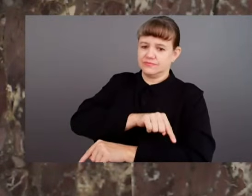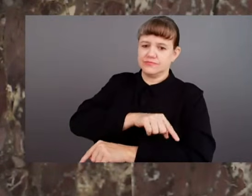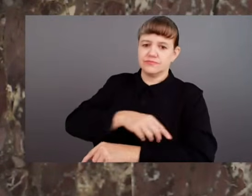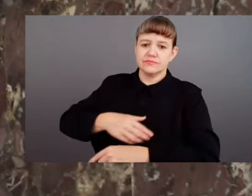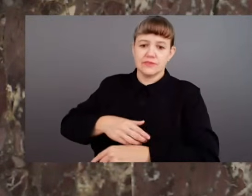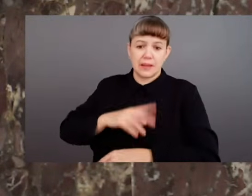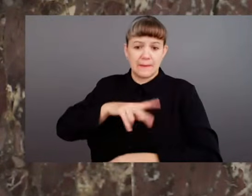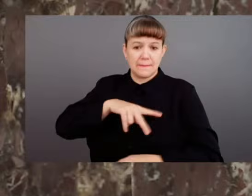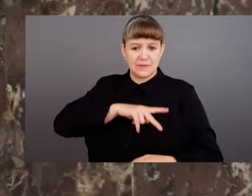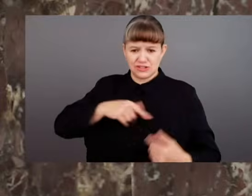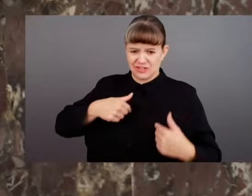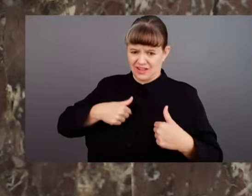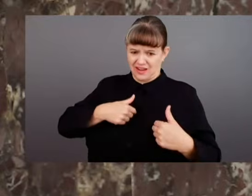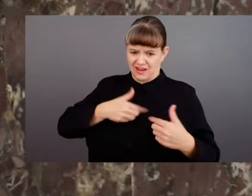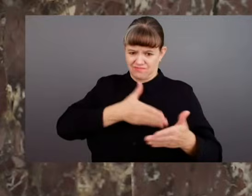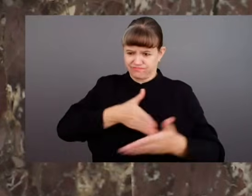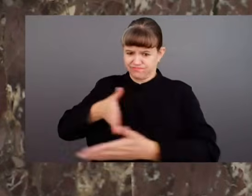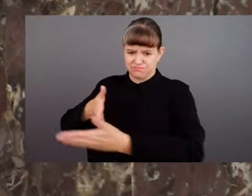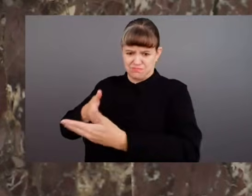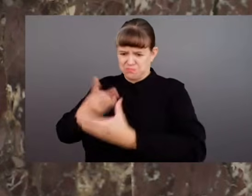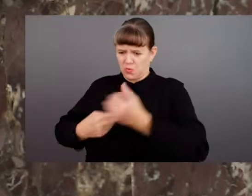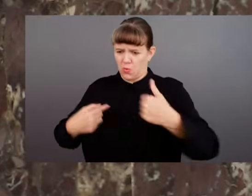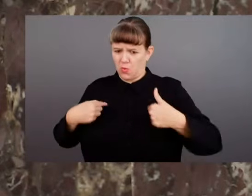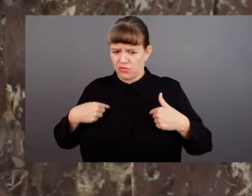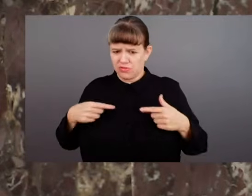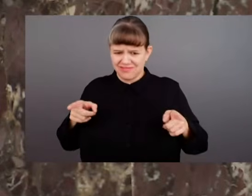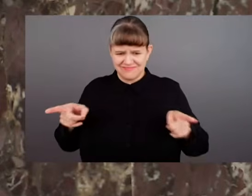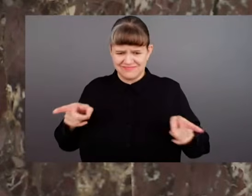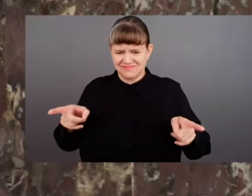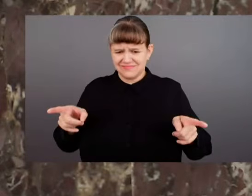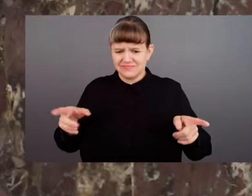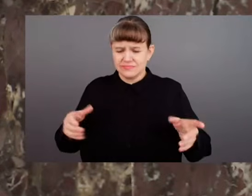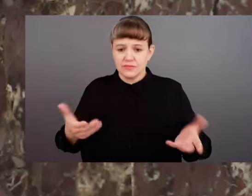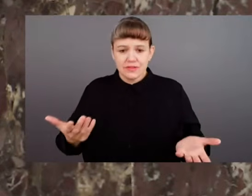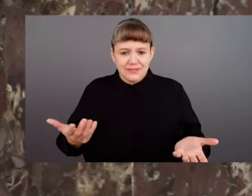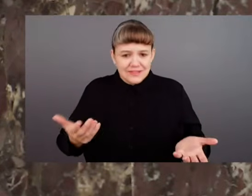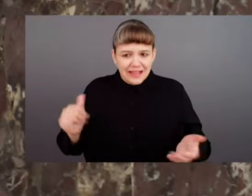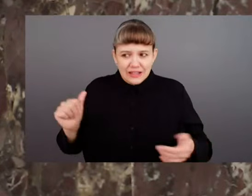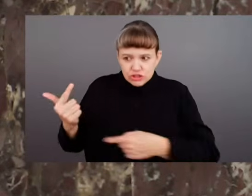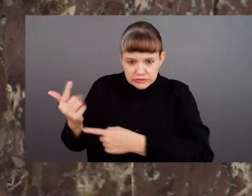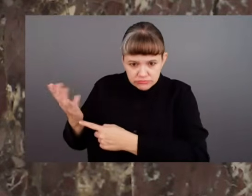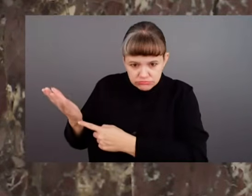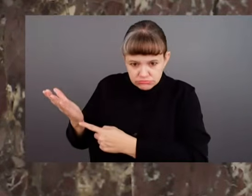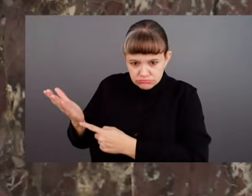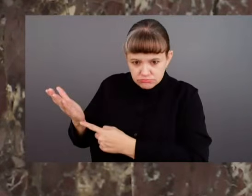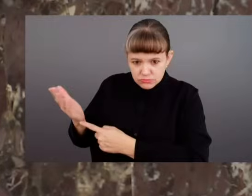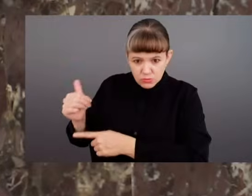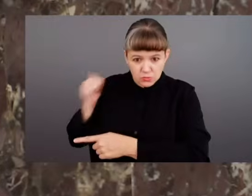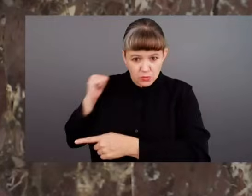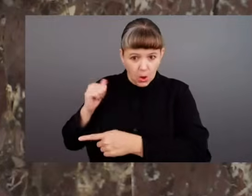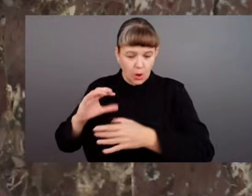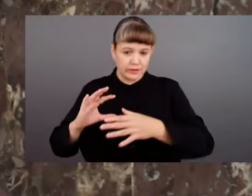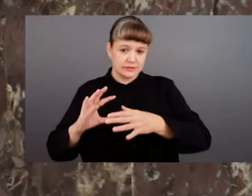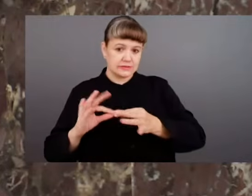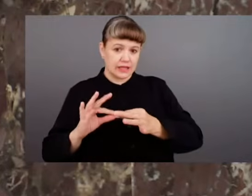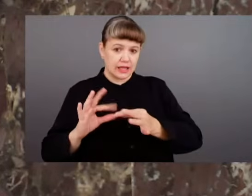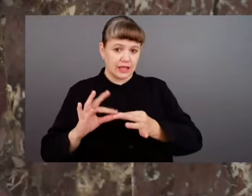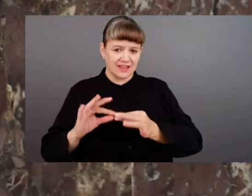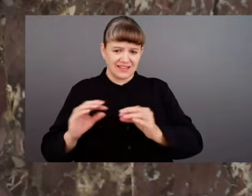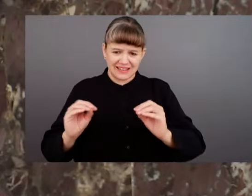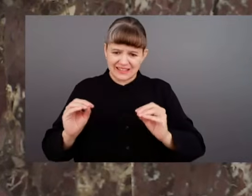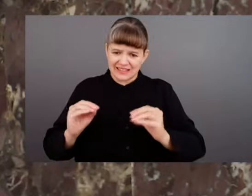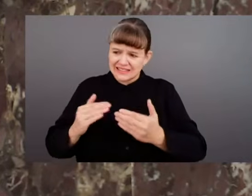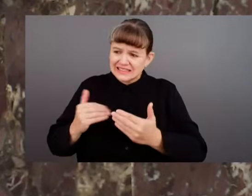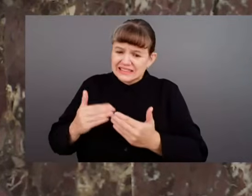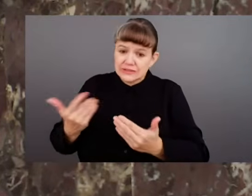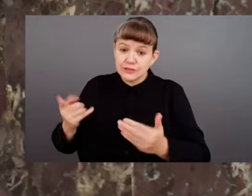Speaker, why won't the Attorney General say the words, "It's easy. I condemn